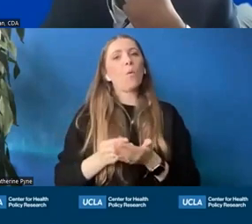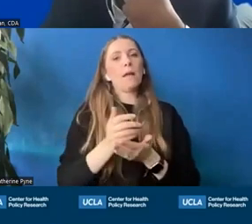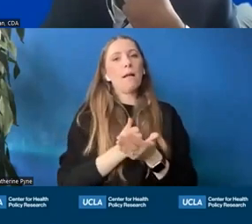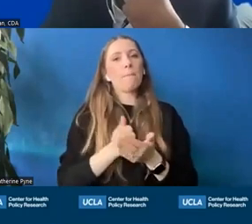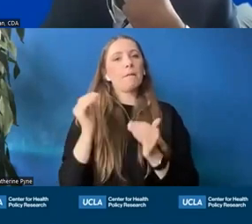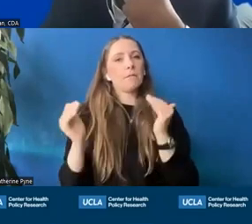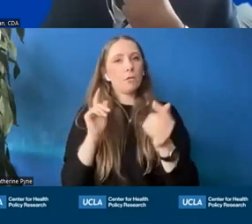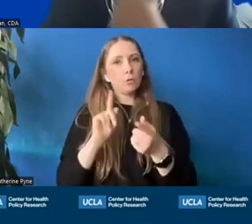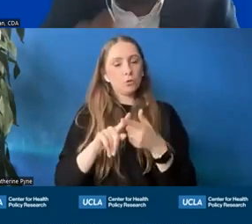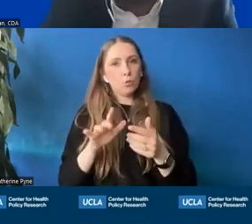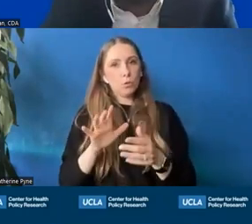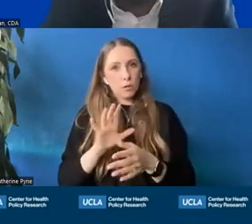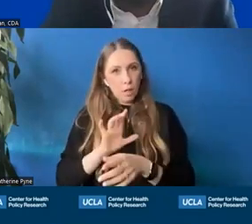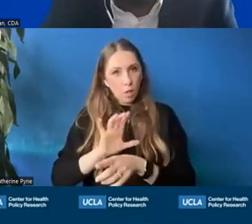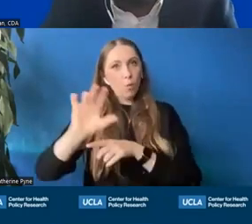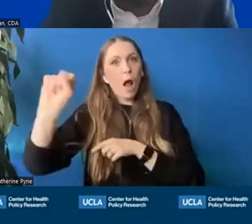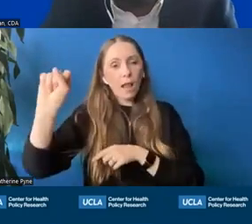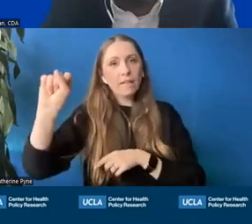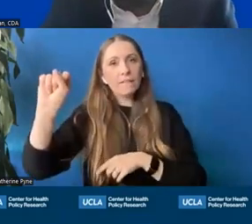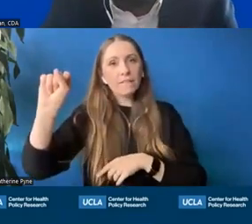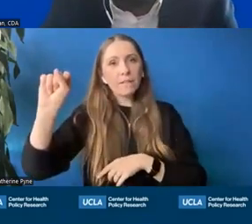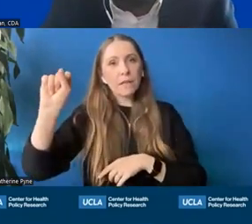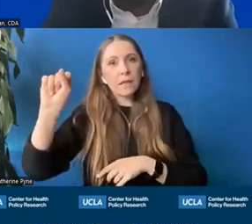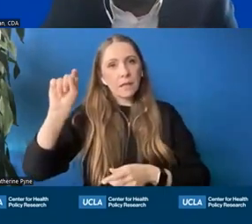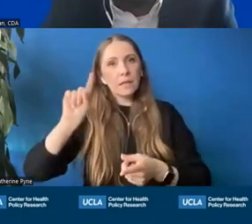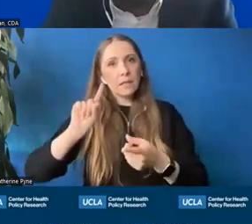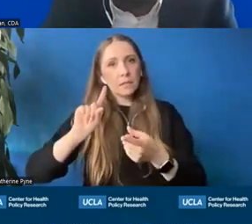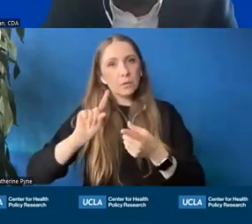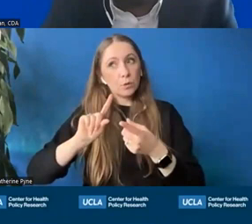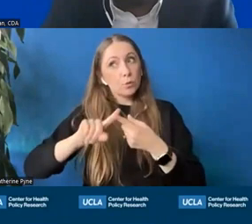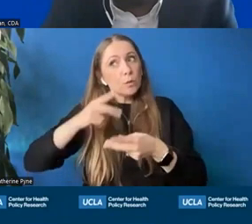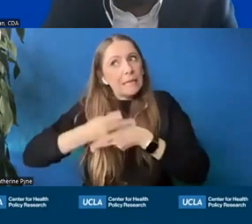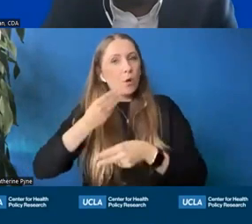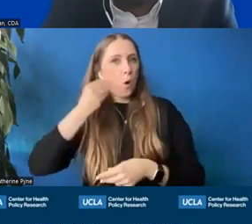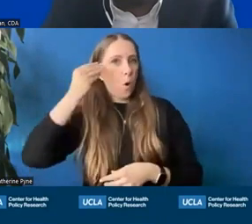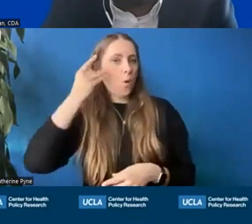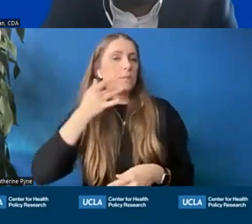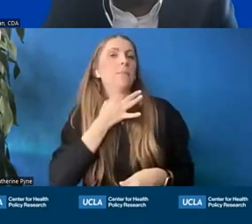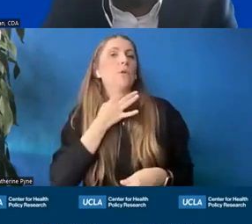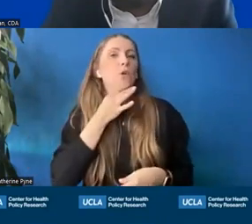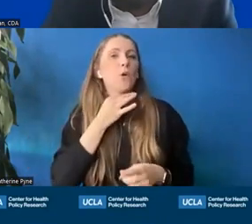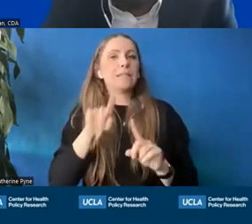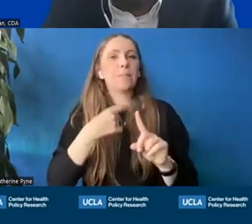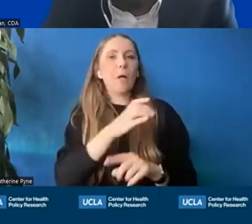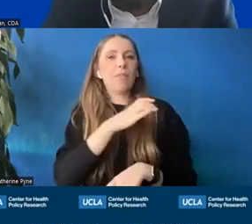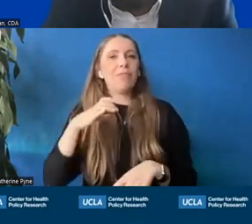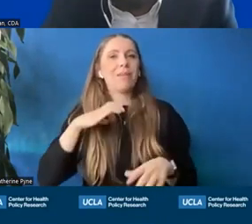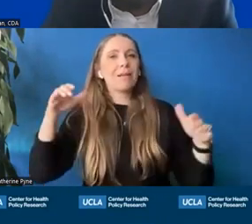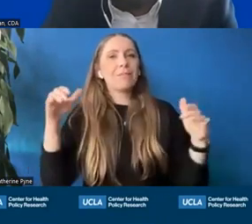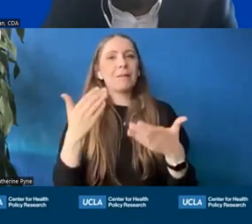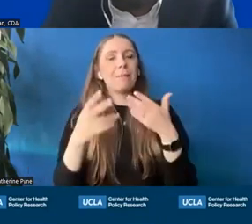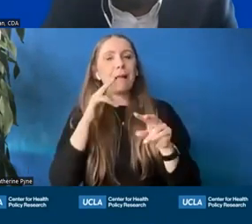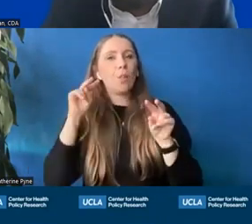to thrive and to remain housed, I'm curious about if the committee might have looked a little